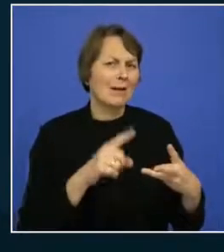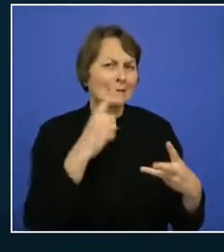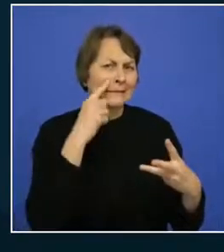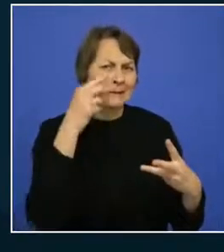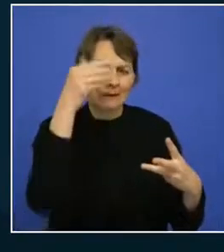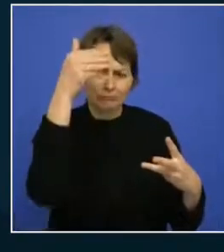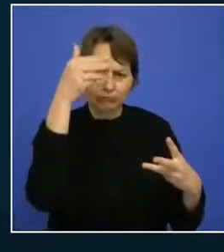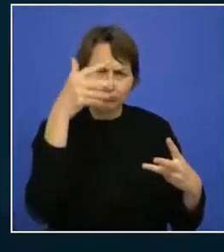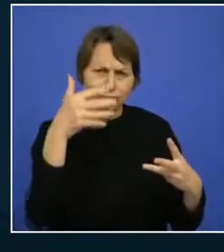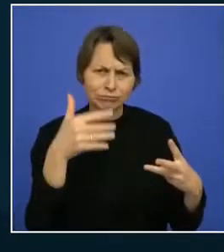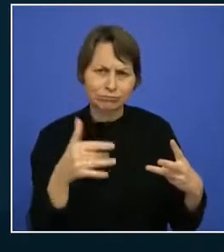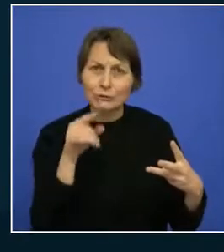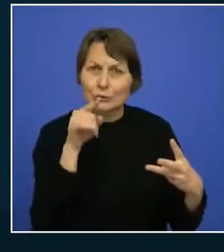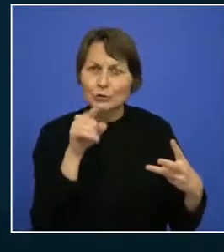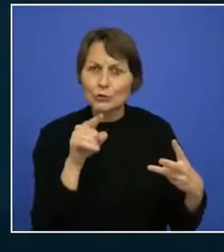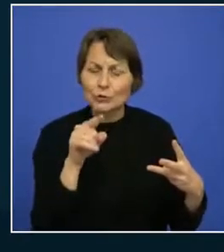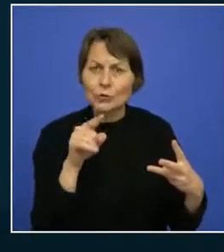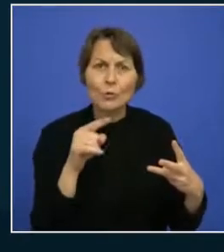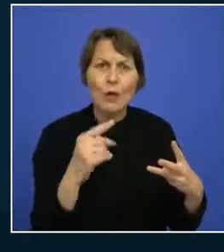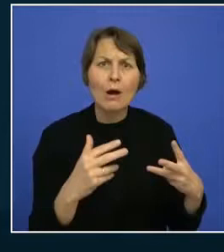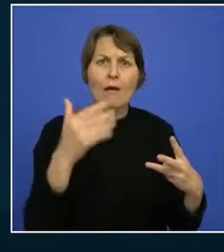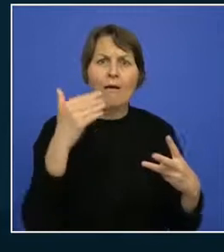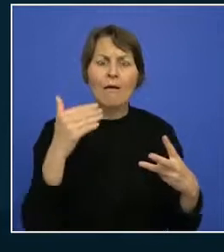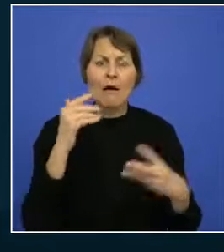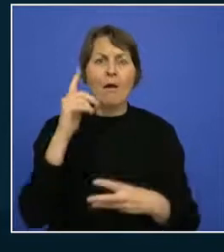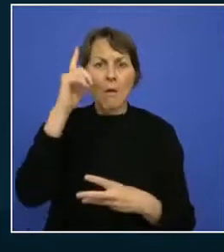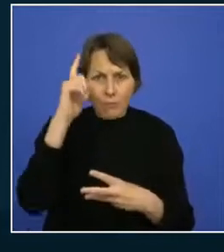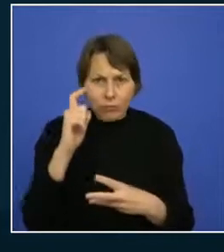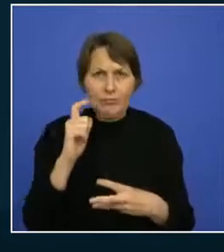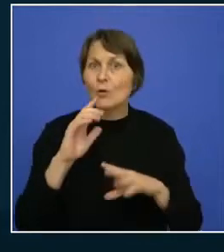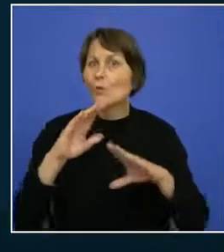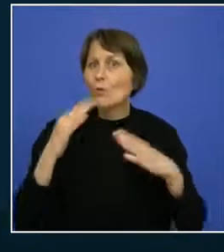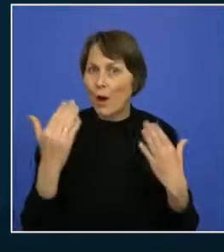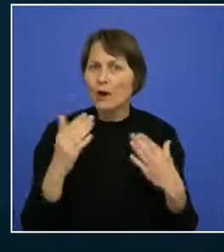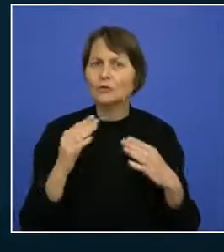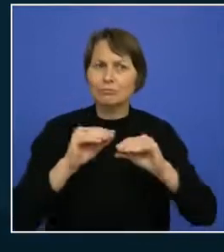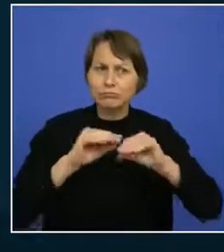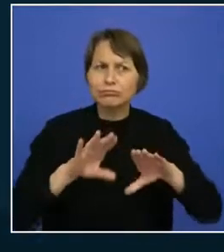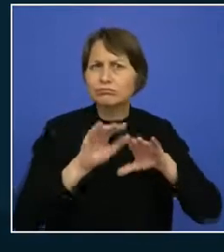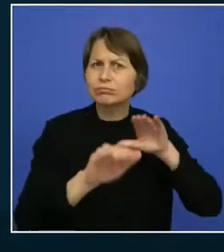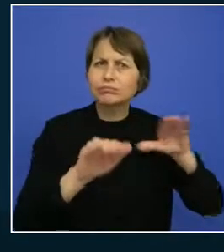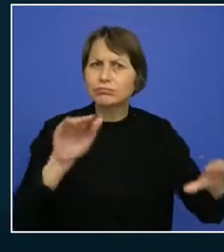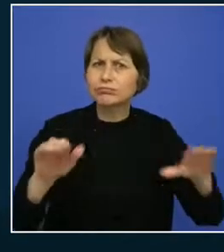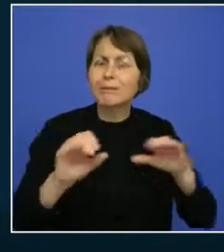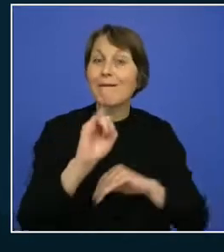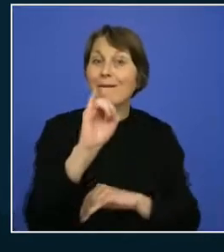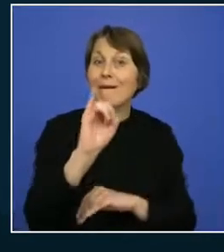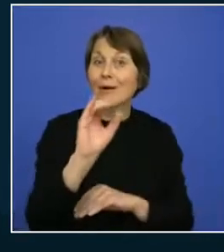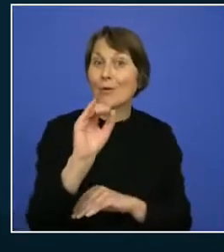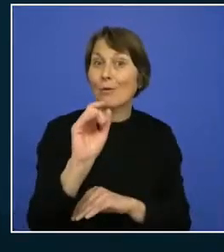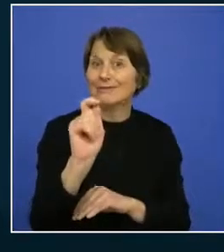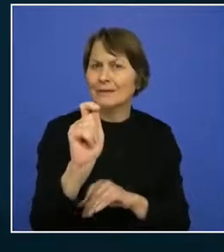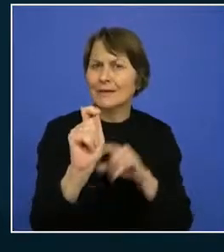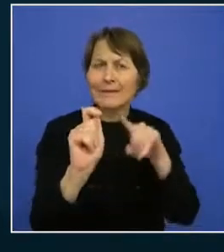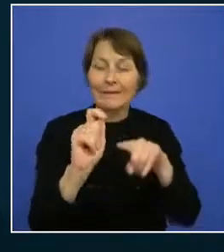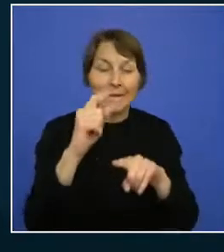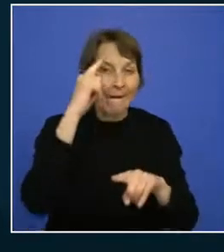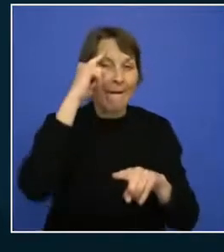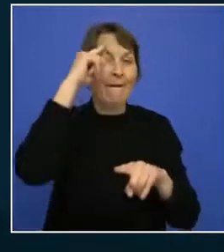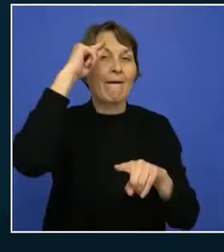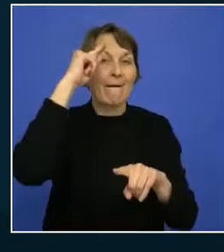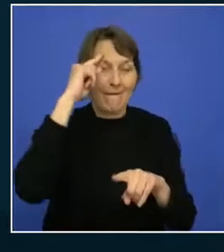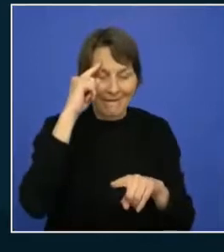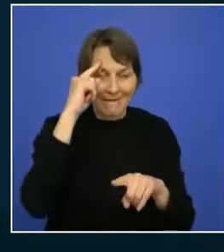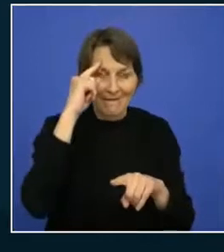you started even earlier on with promoting IoT and finding creative solutions, and even